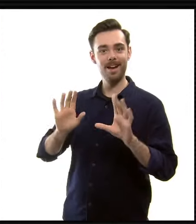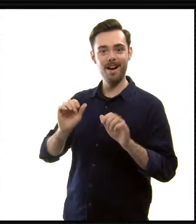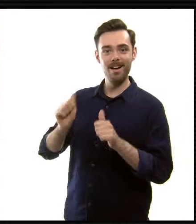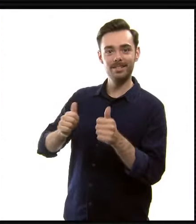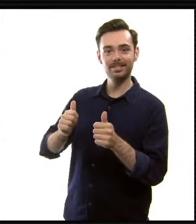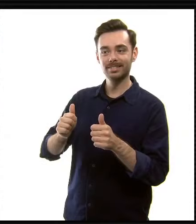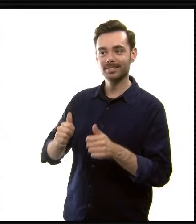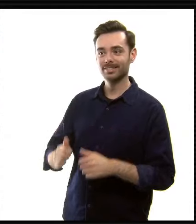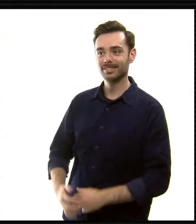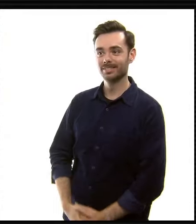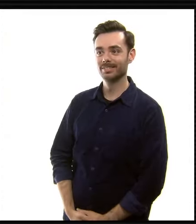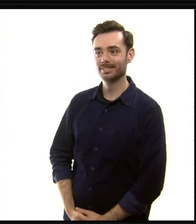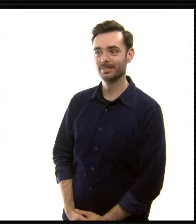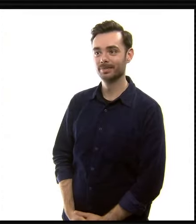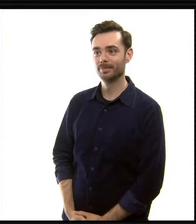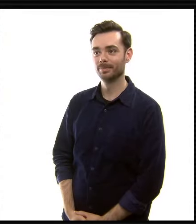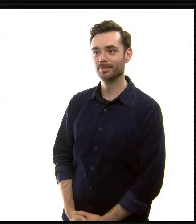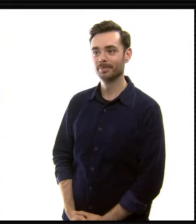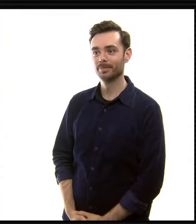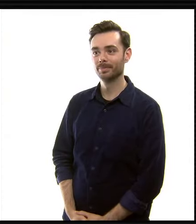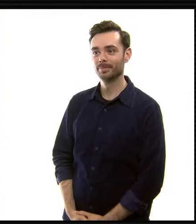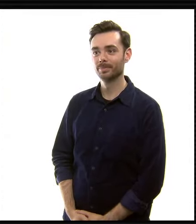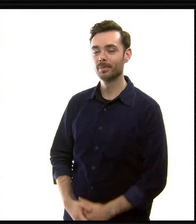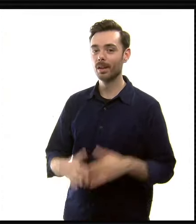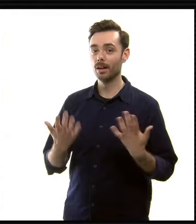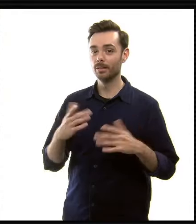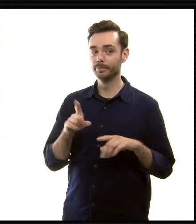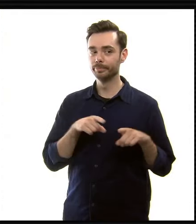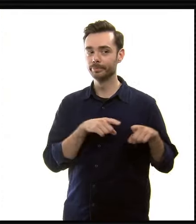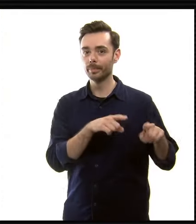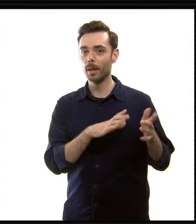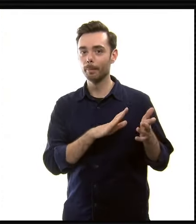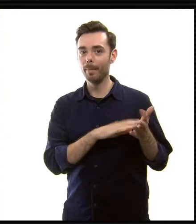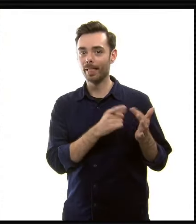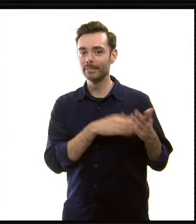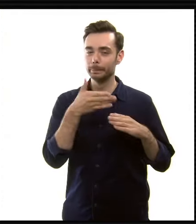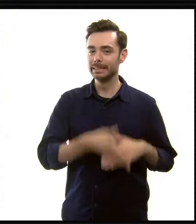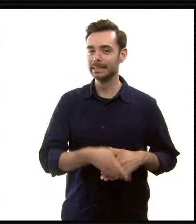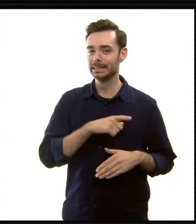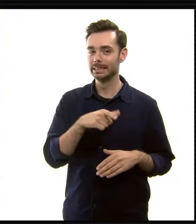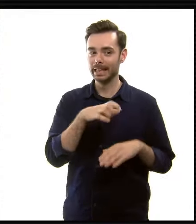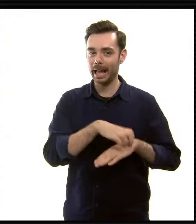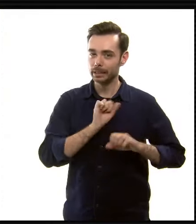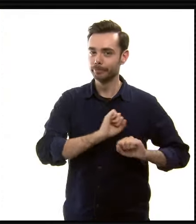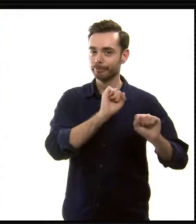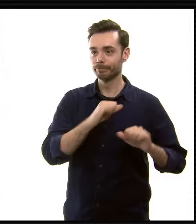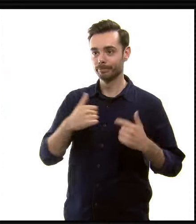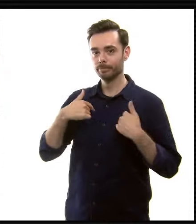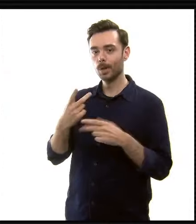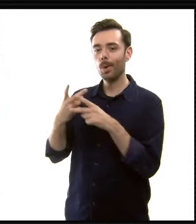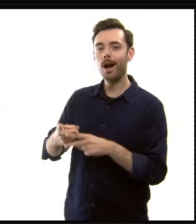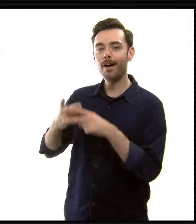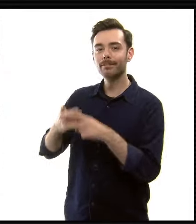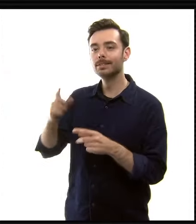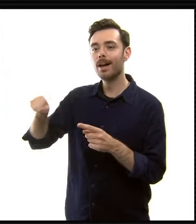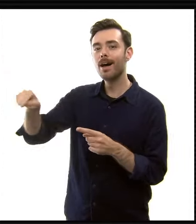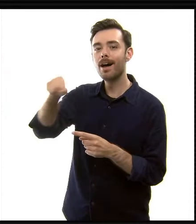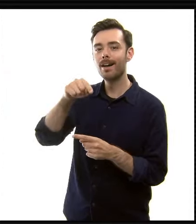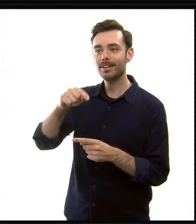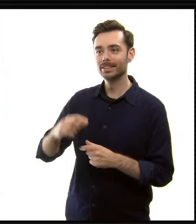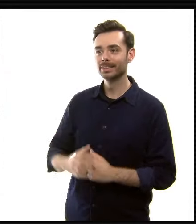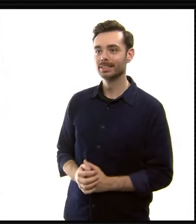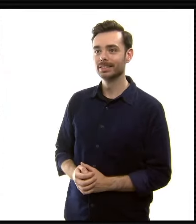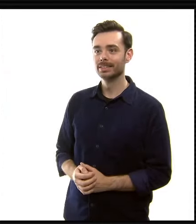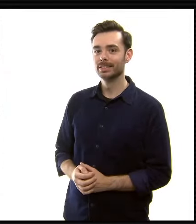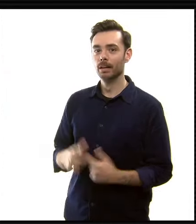Thanks, Vic. While Melvin works on his own LEGO Duplo build, we're looking after things. Yeah, how hard can that be? Well, Matt, you know that old saying, if you can't stand the